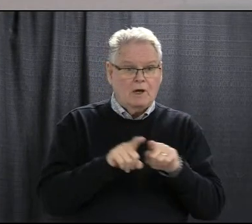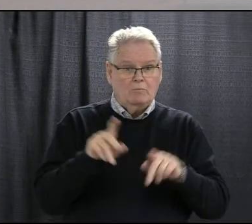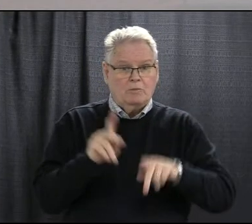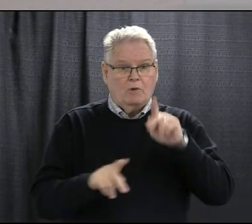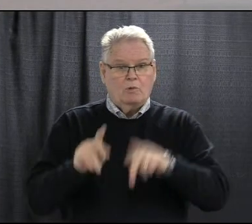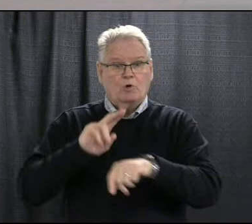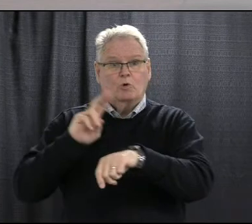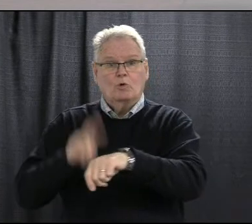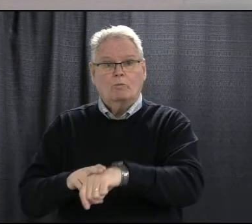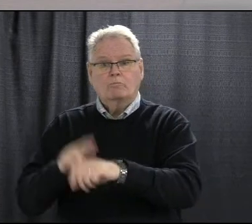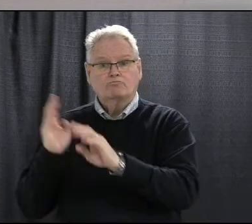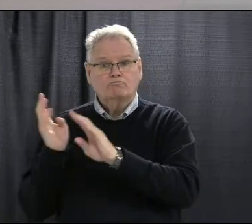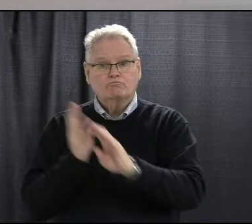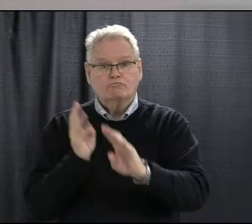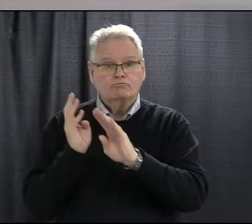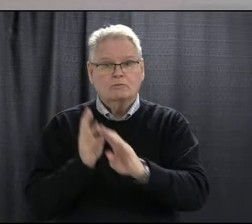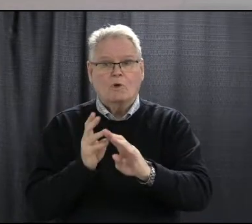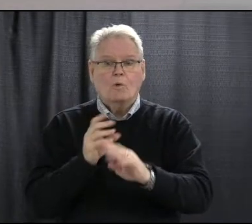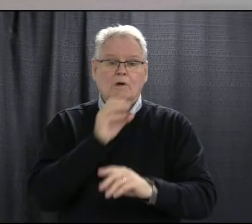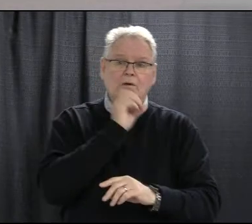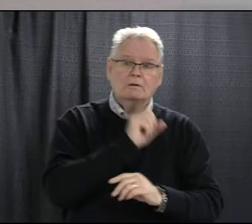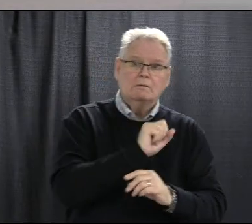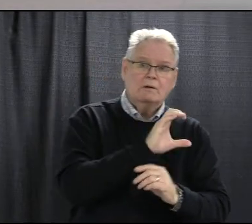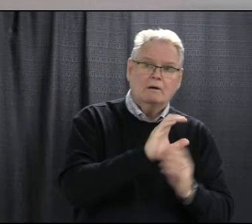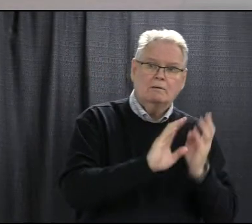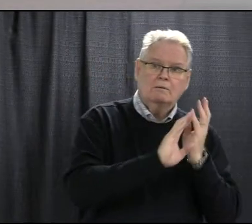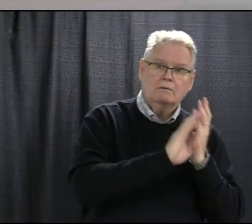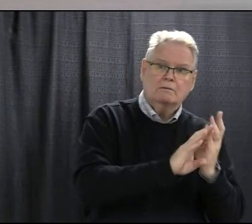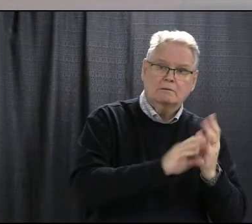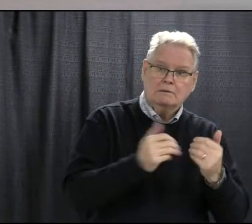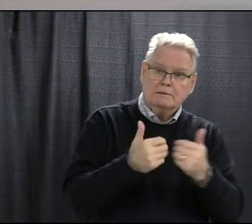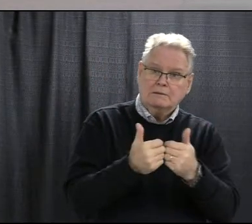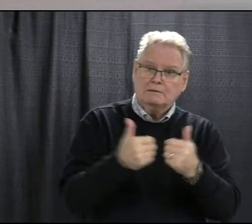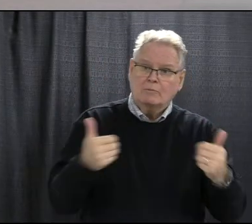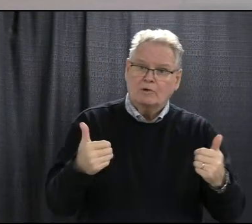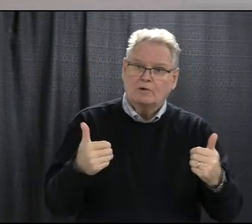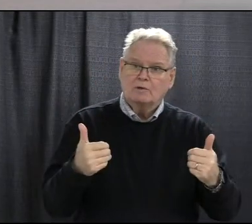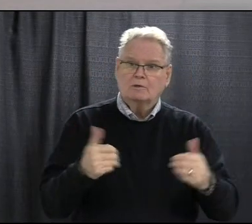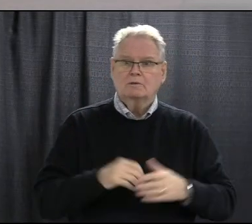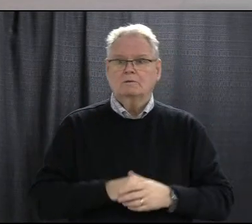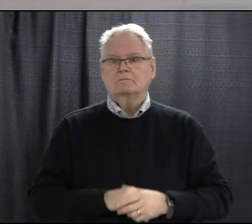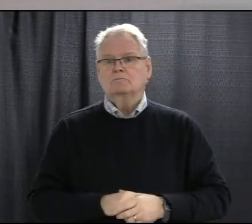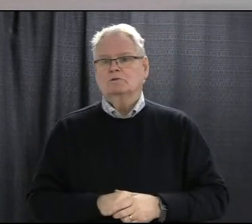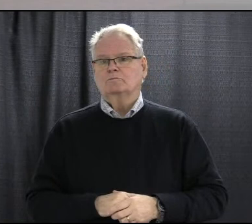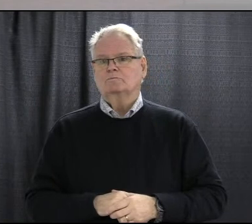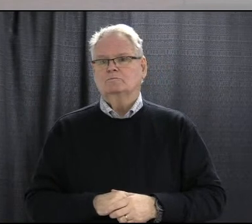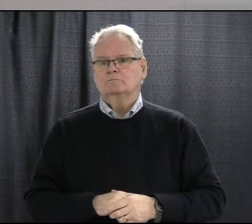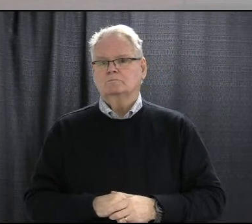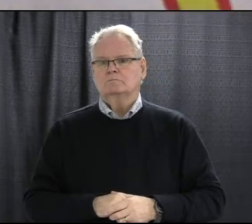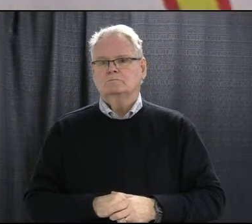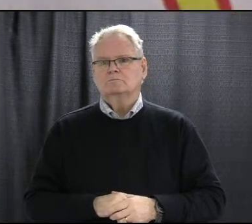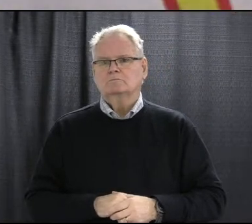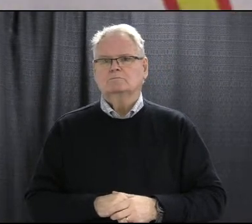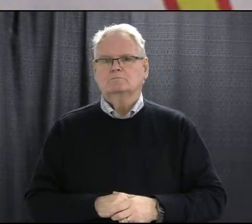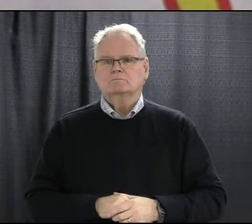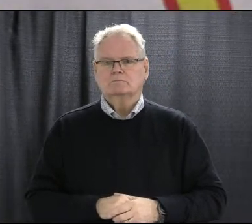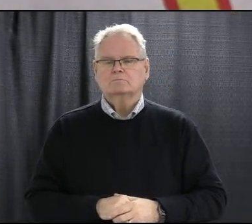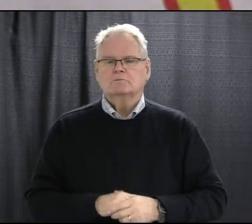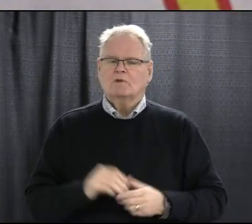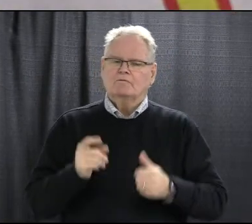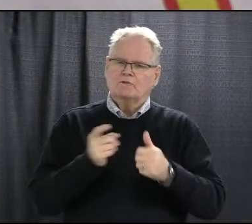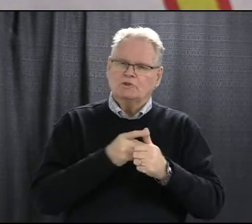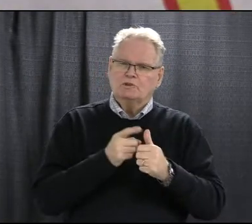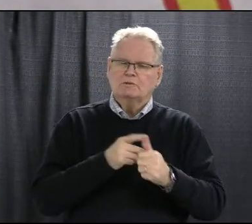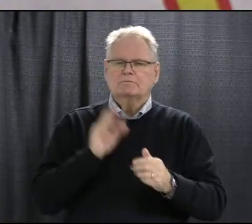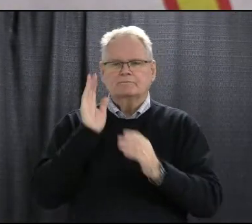with greater training in the care of the elderly, nurse practitioners with greater training in the care of the elderly, the Centres